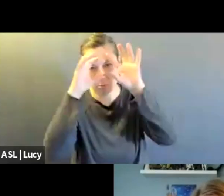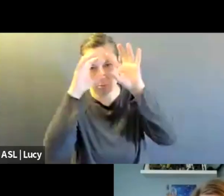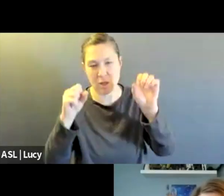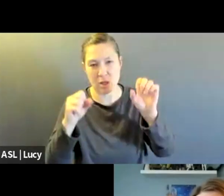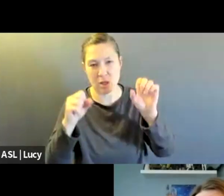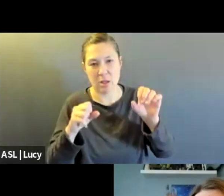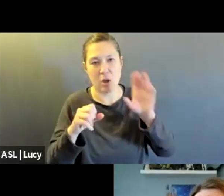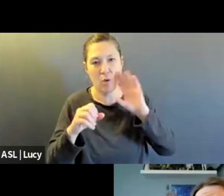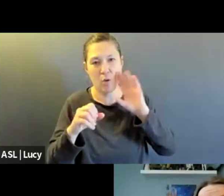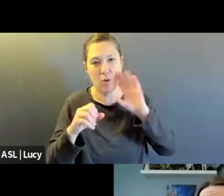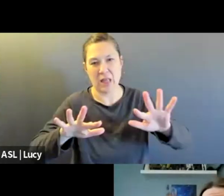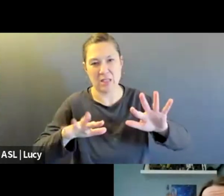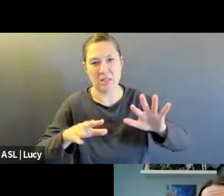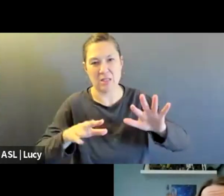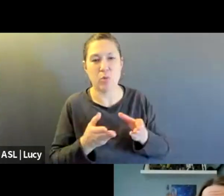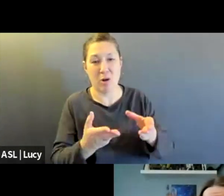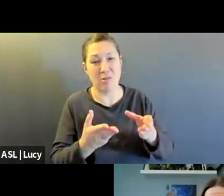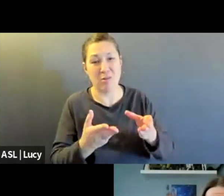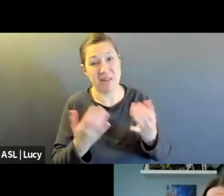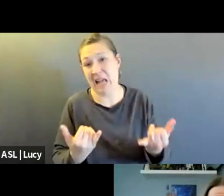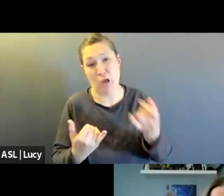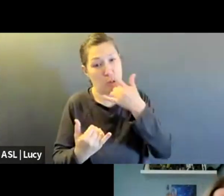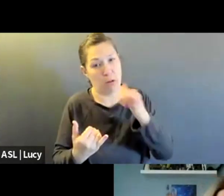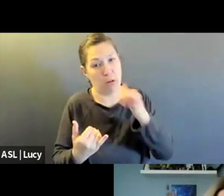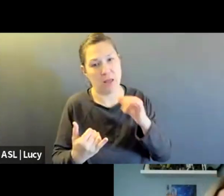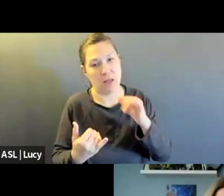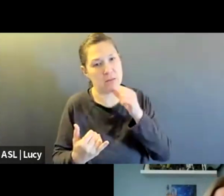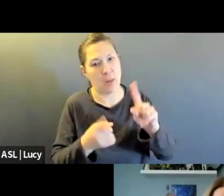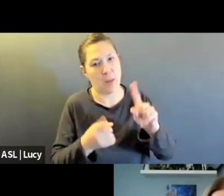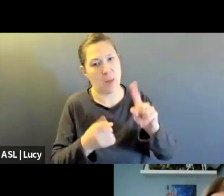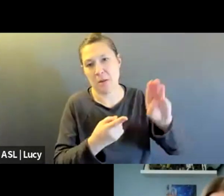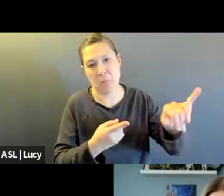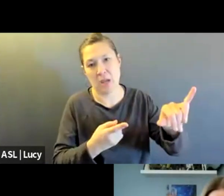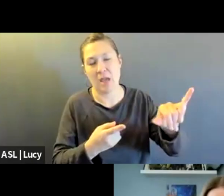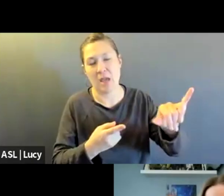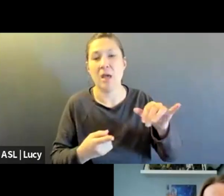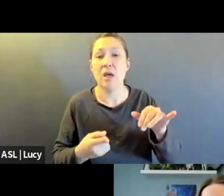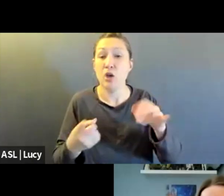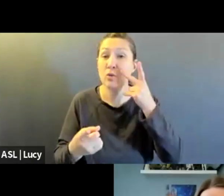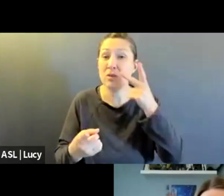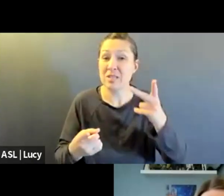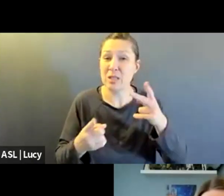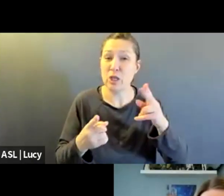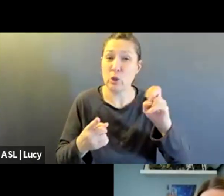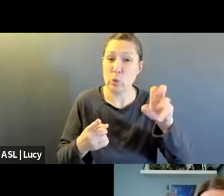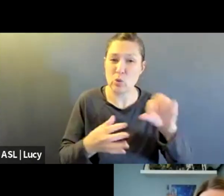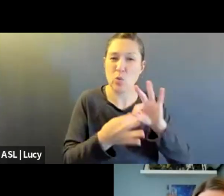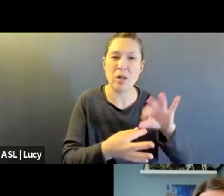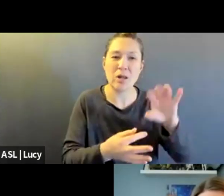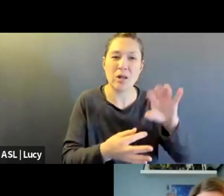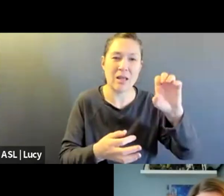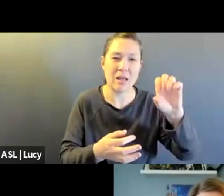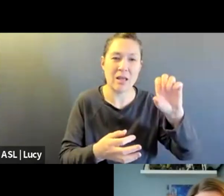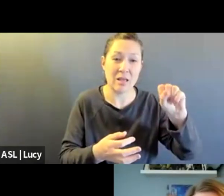until May. The one thing you may have read in the news, though, is around the ESSER funds. That money,